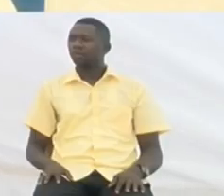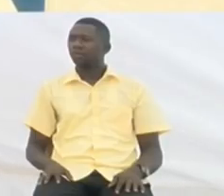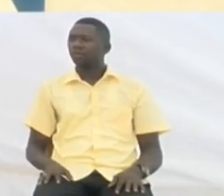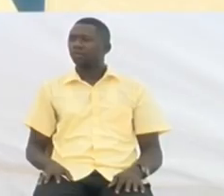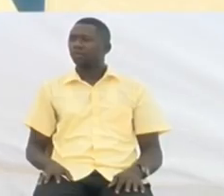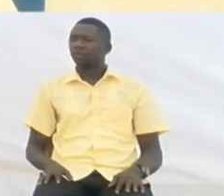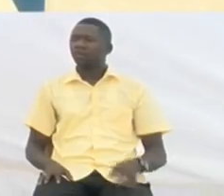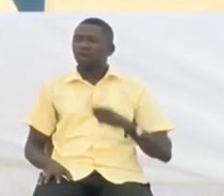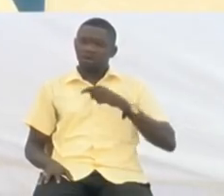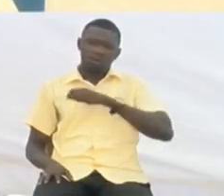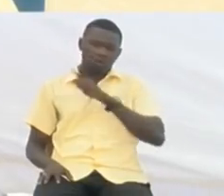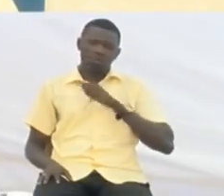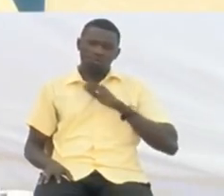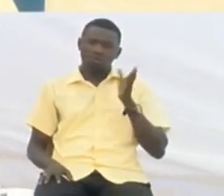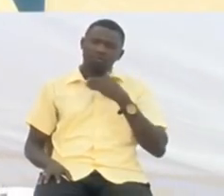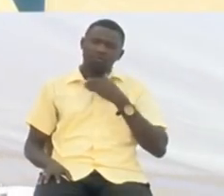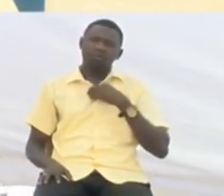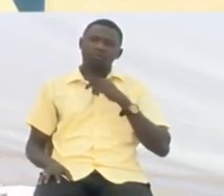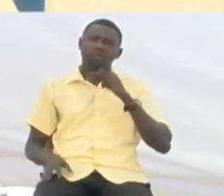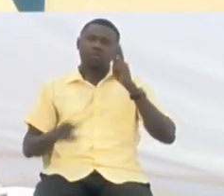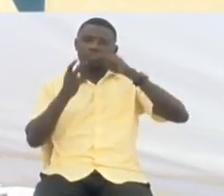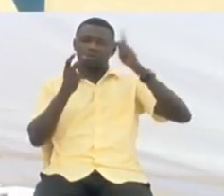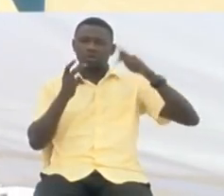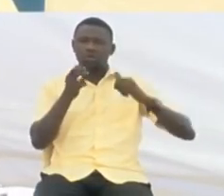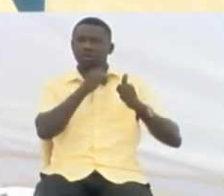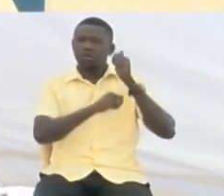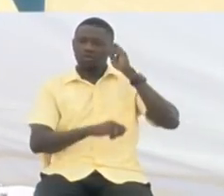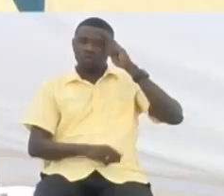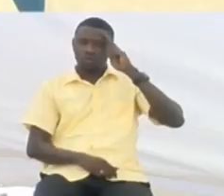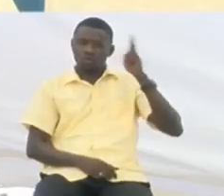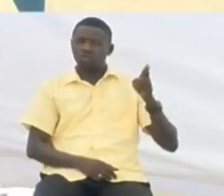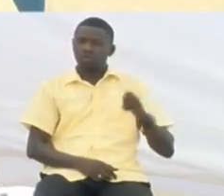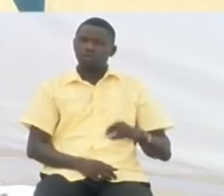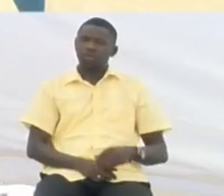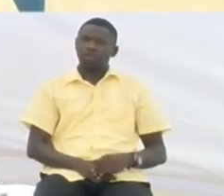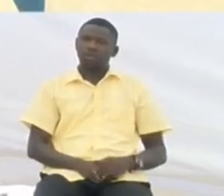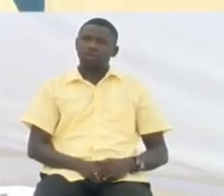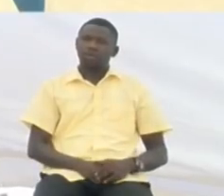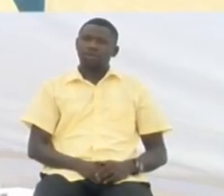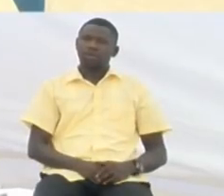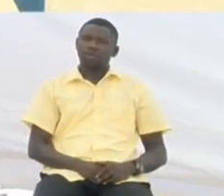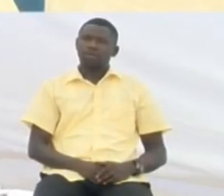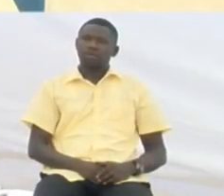our coming from Kololi back home, I mean la Jankaro mama.